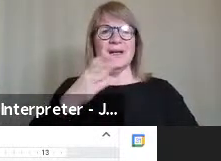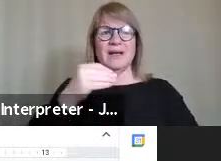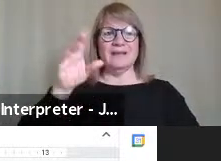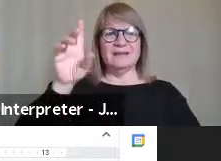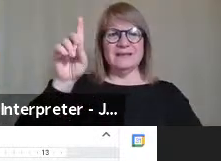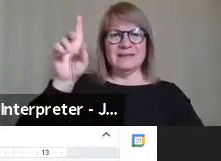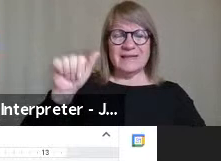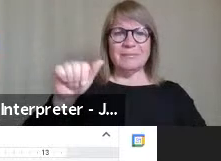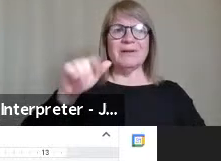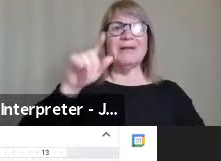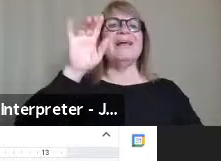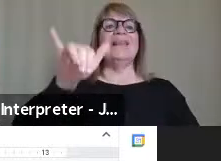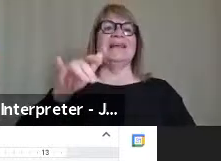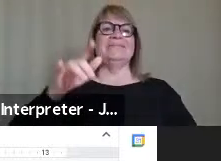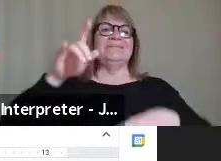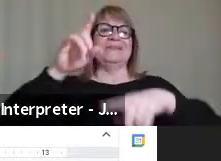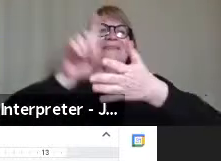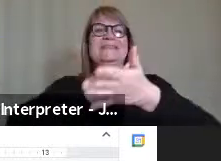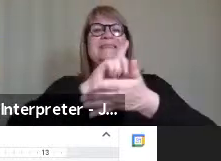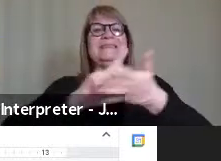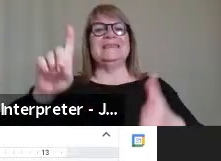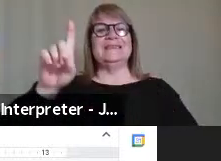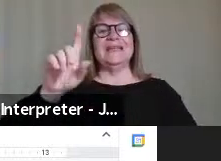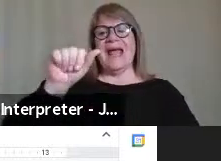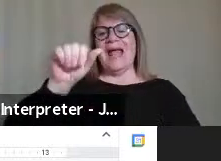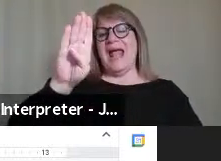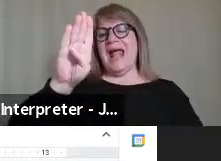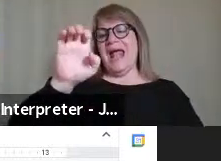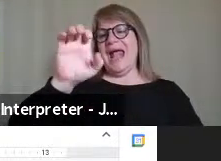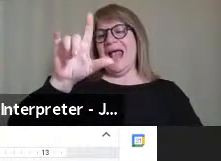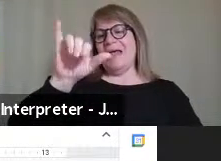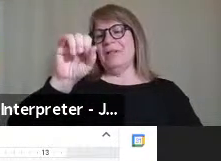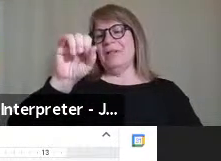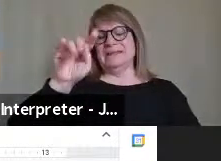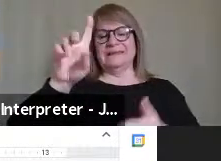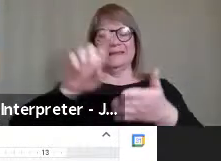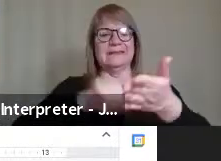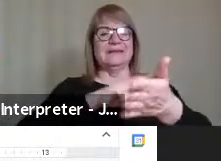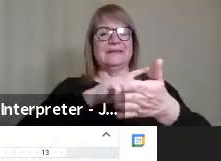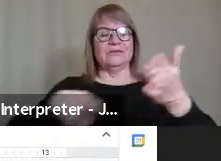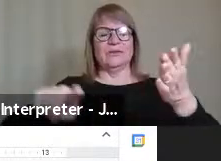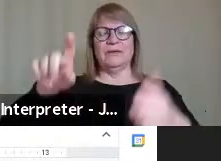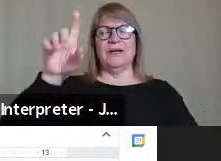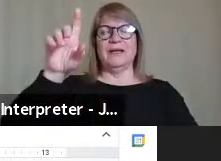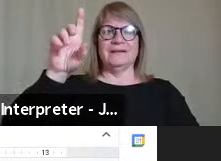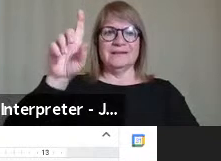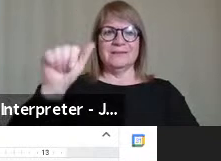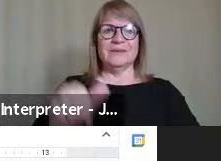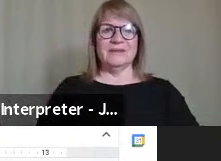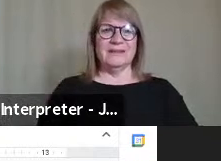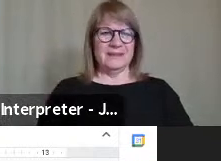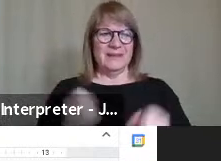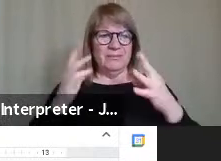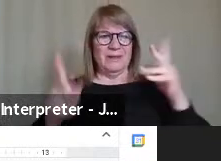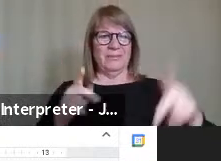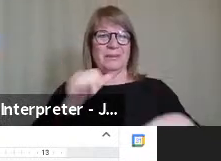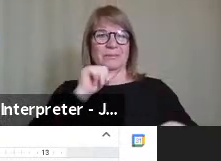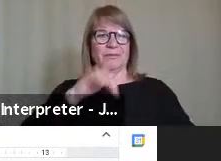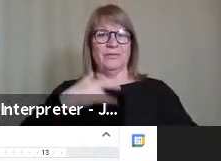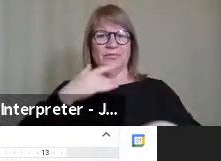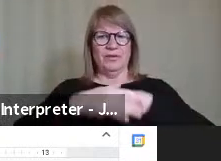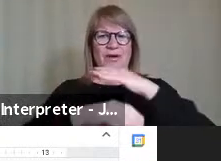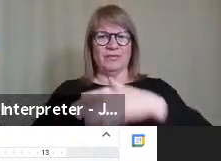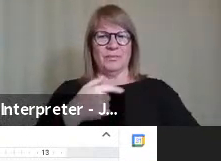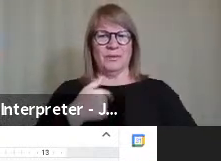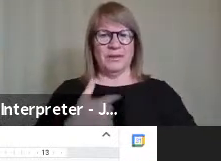ableist structures and policies are you know a lot of people are not comfortable around me or they don't